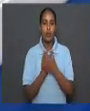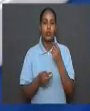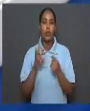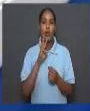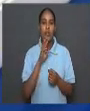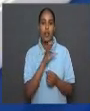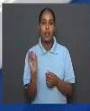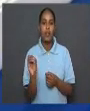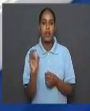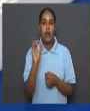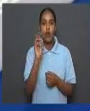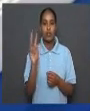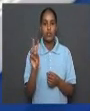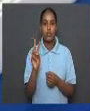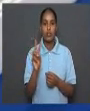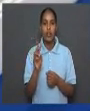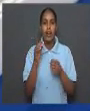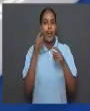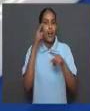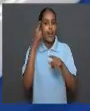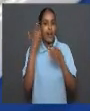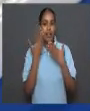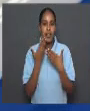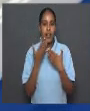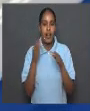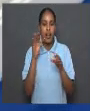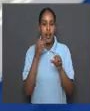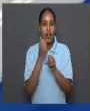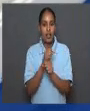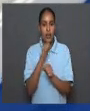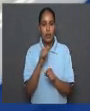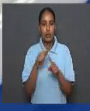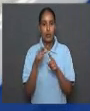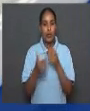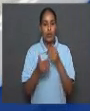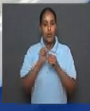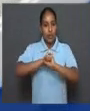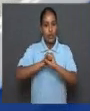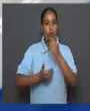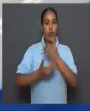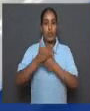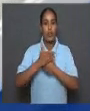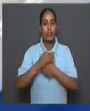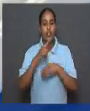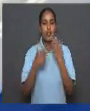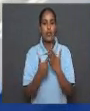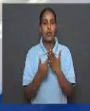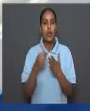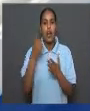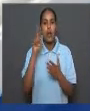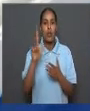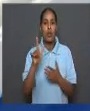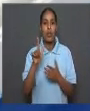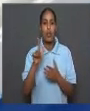water and oxygen are unable to get through this protective coating. Therefore, the